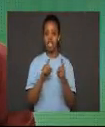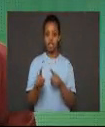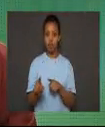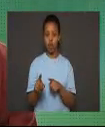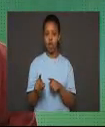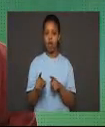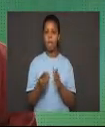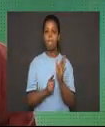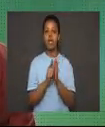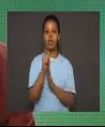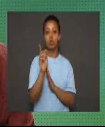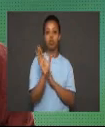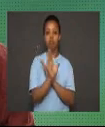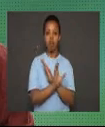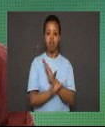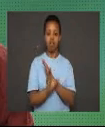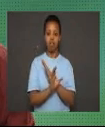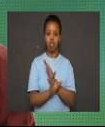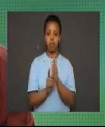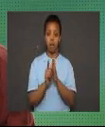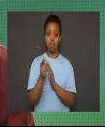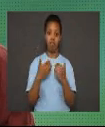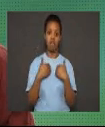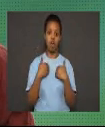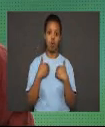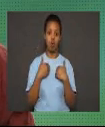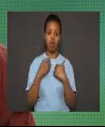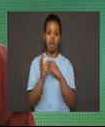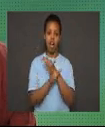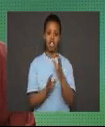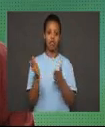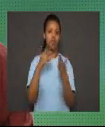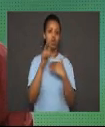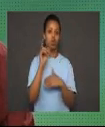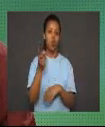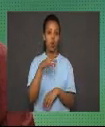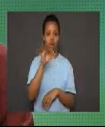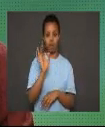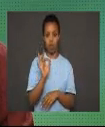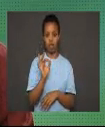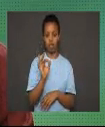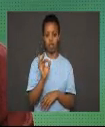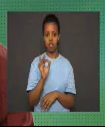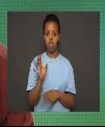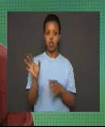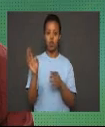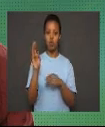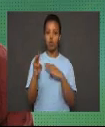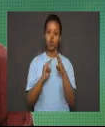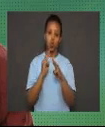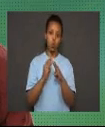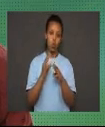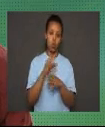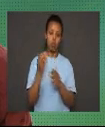It is already a challenge in developing countries today to keep social and